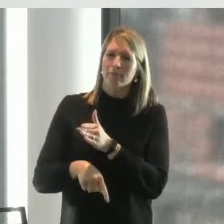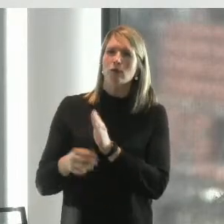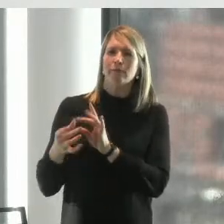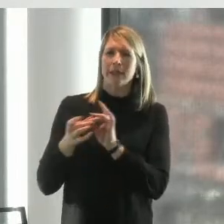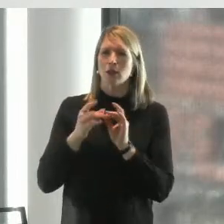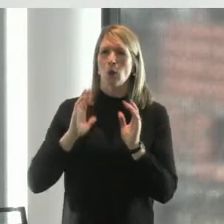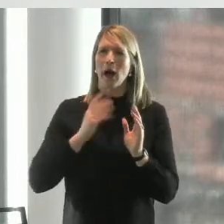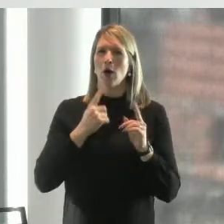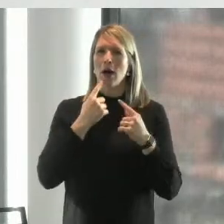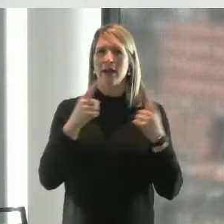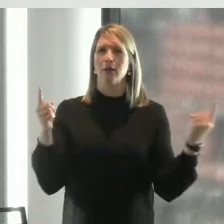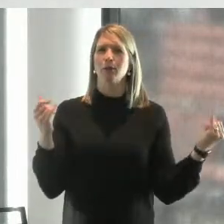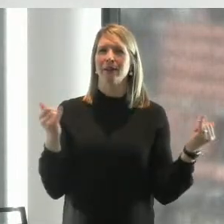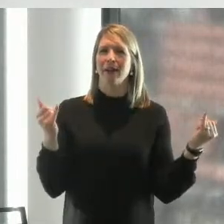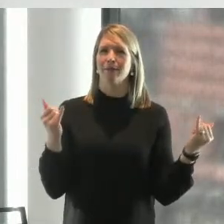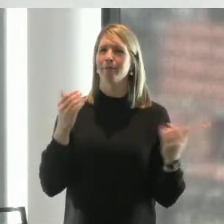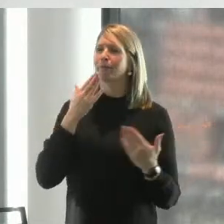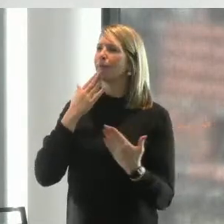much.